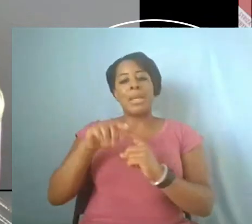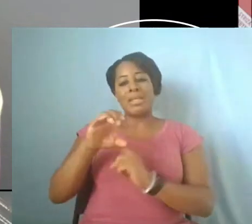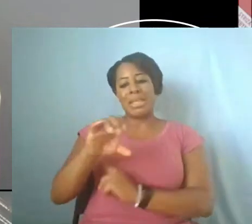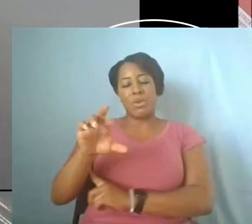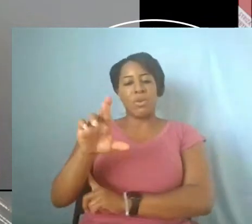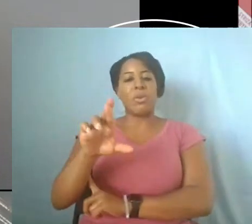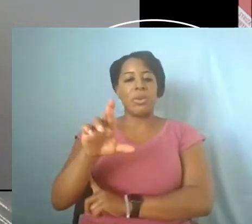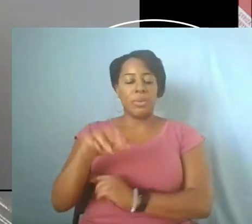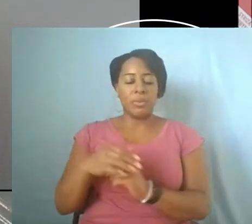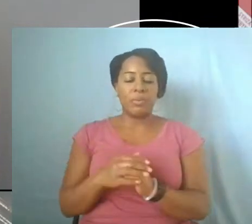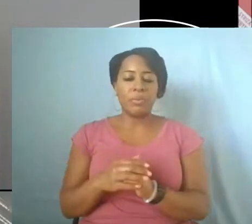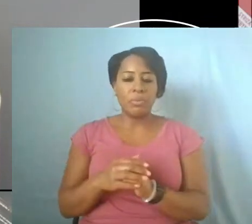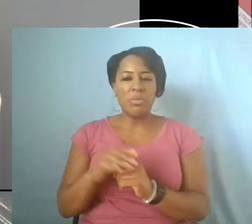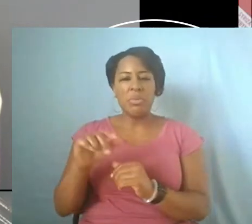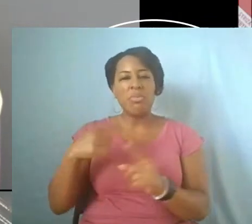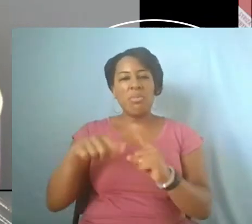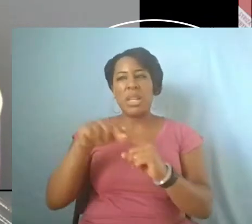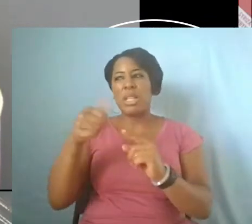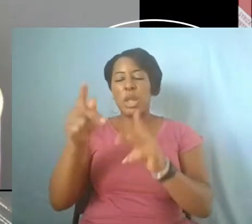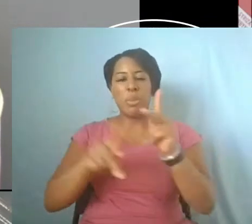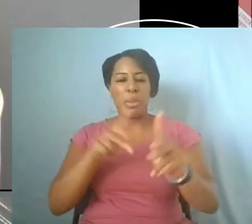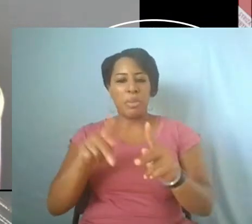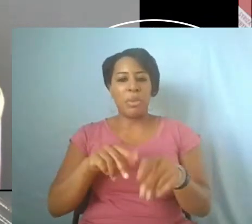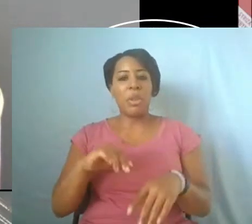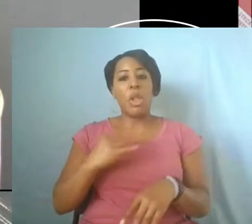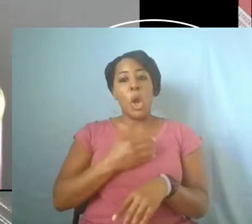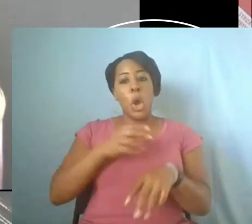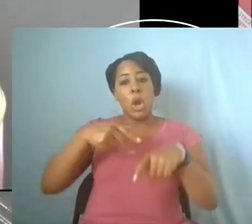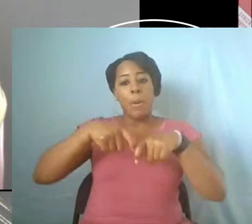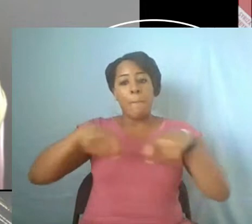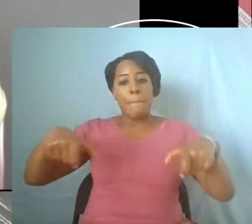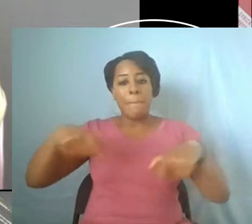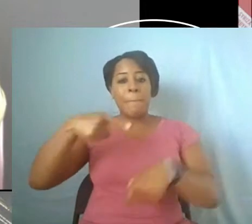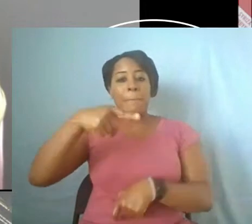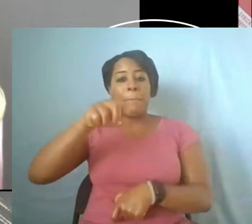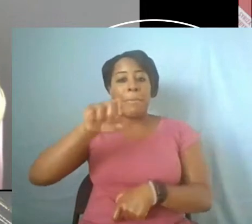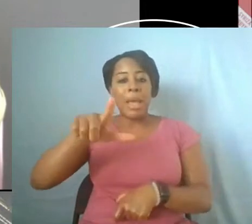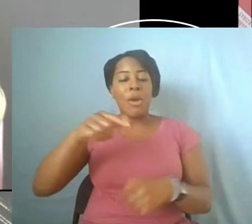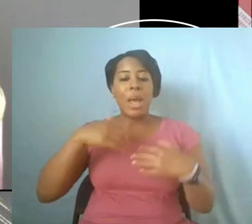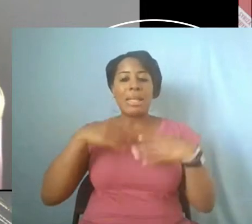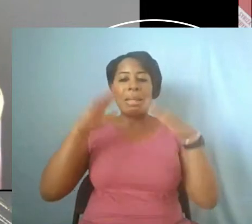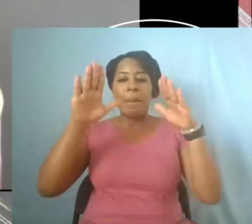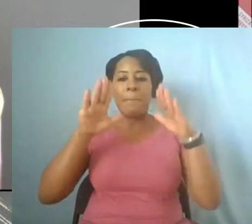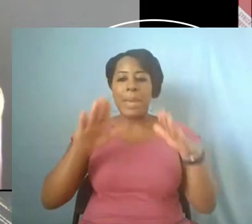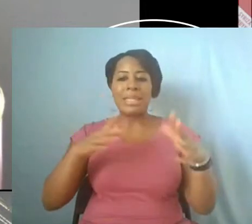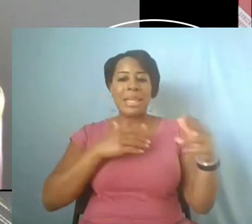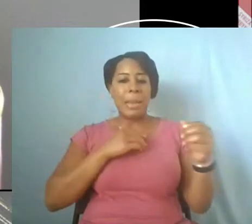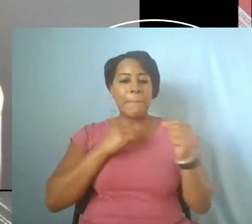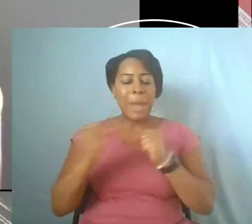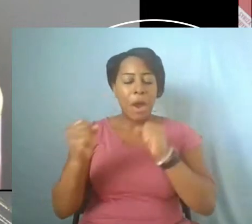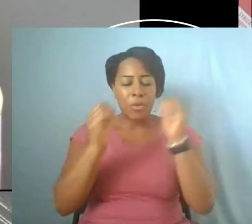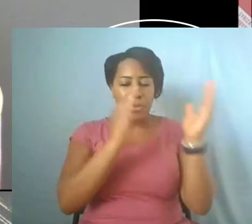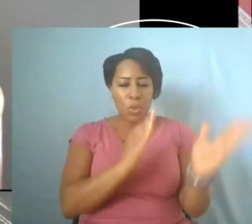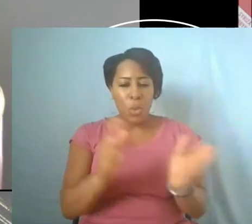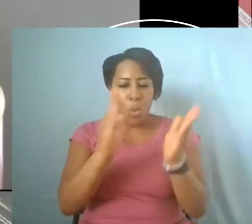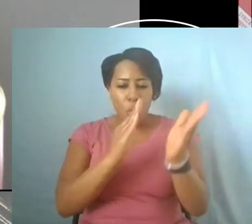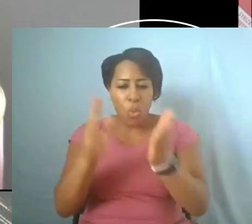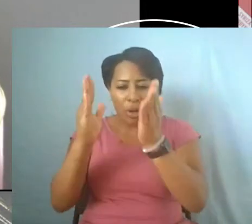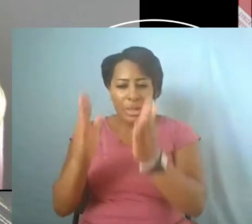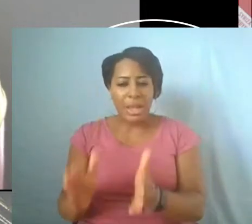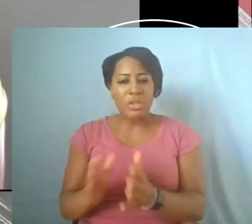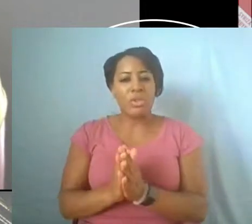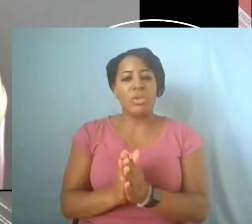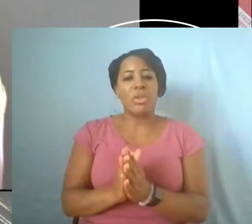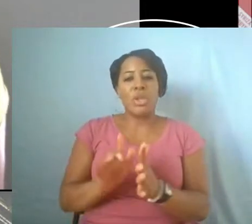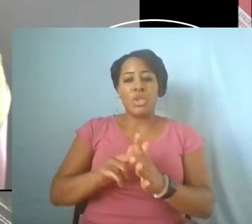Resistance. Our panel is also bringing together amazing and powerful organizers. Starting us off